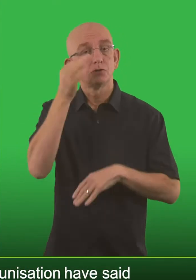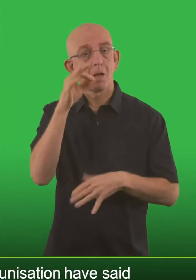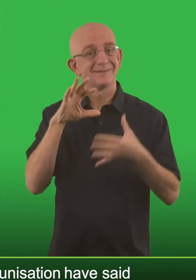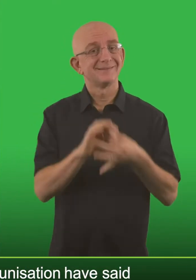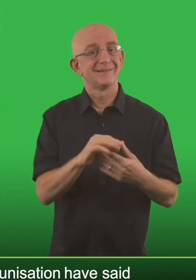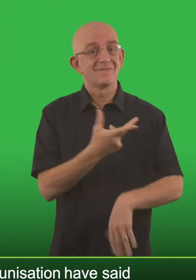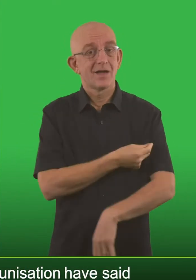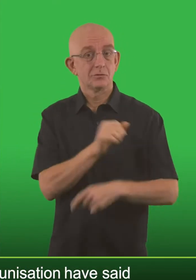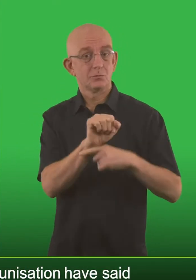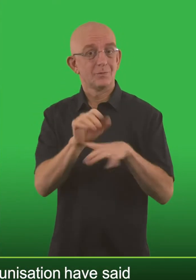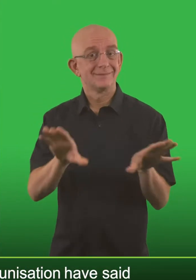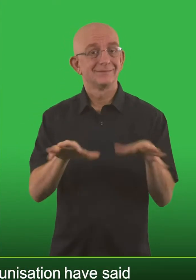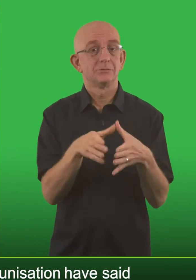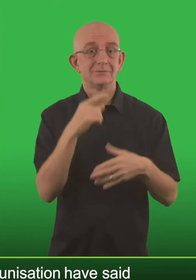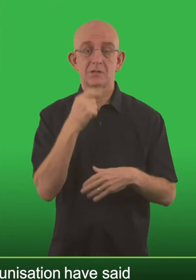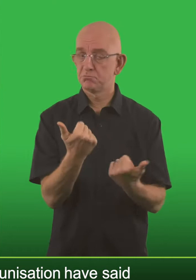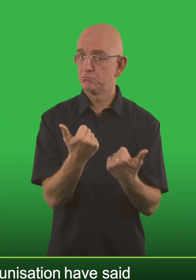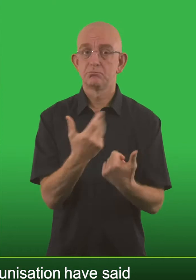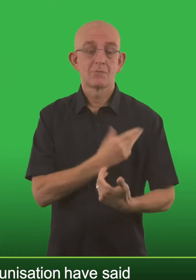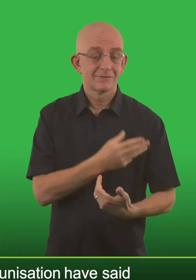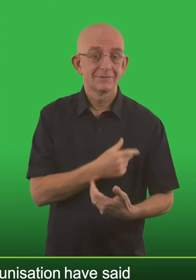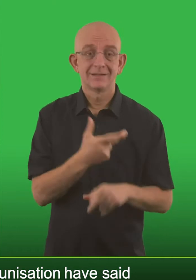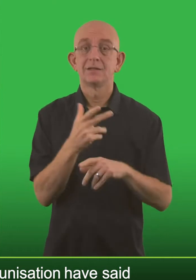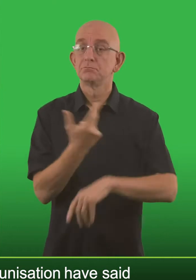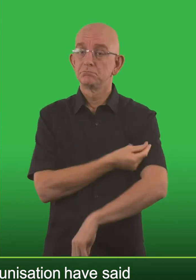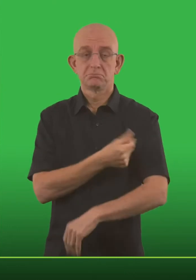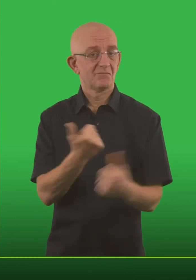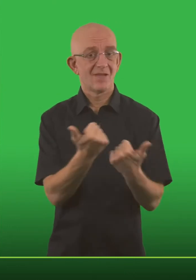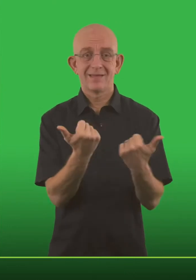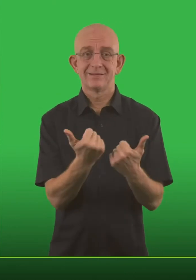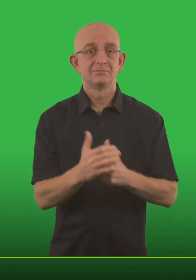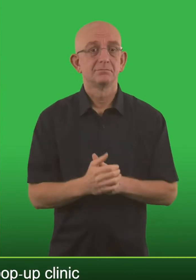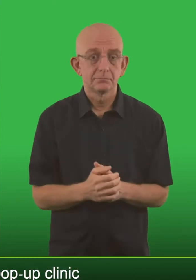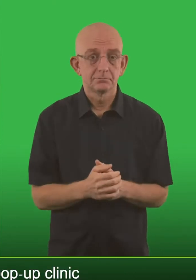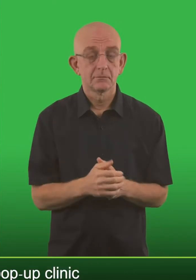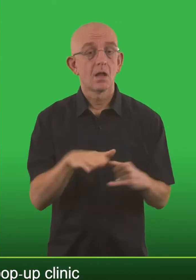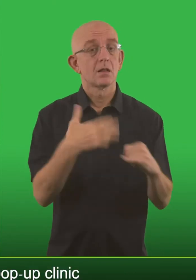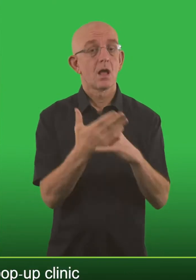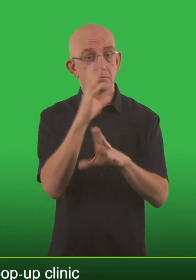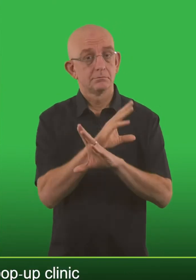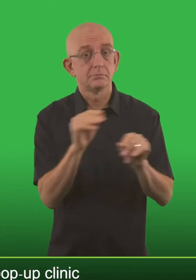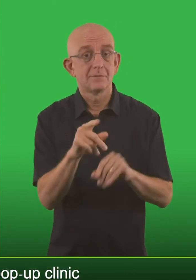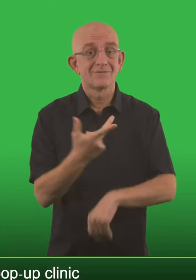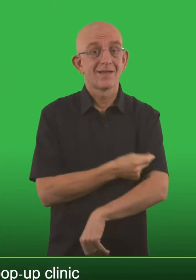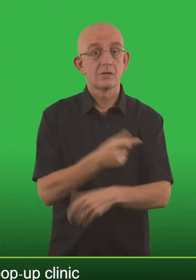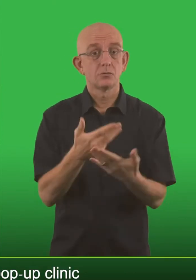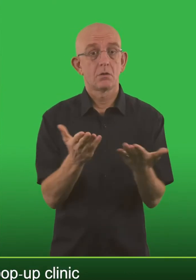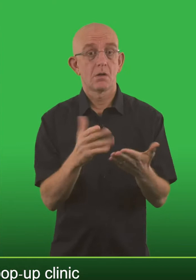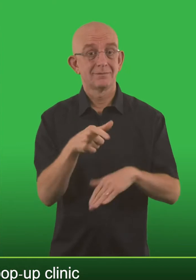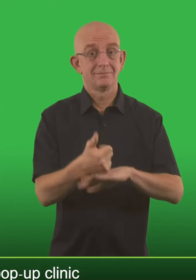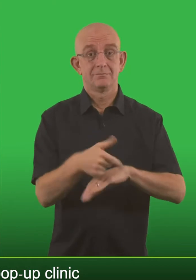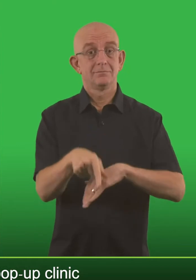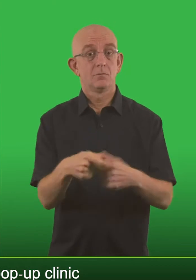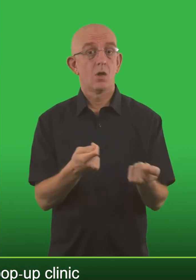Vaccination and Immunisation have said it is safe to get vaccinated while you're breastfeeding. And a final offer of a vaccination